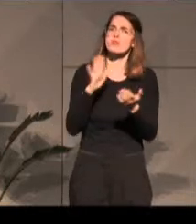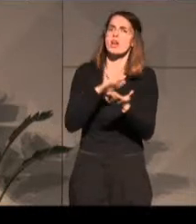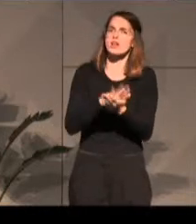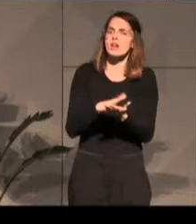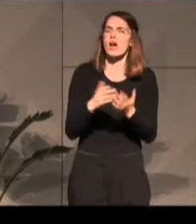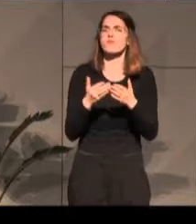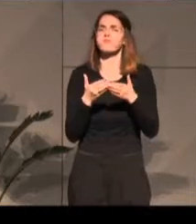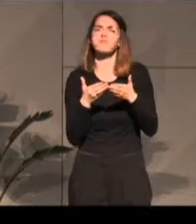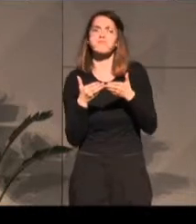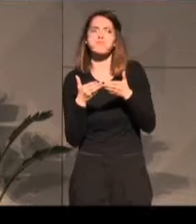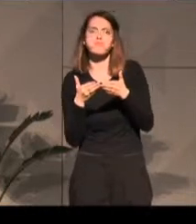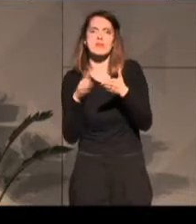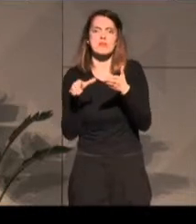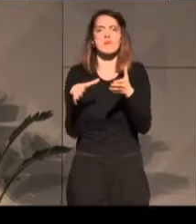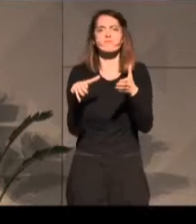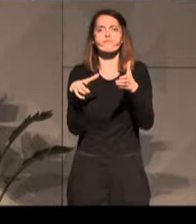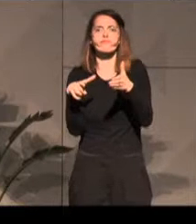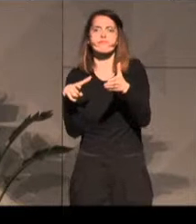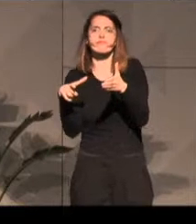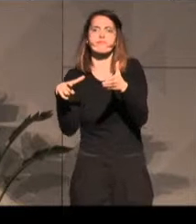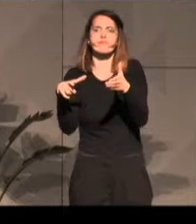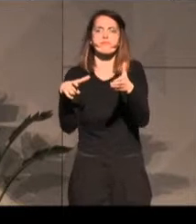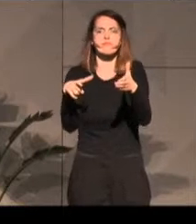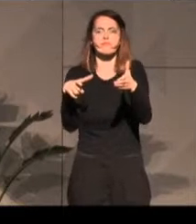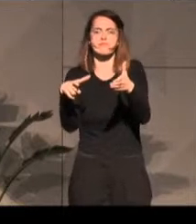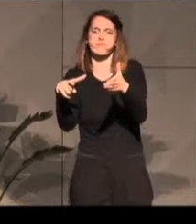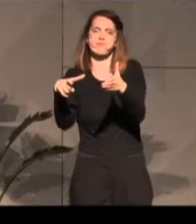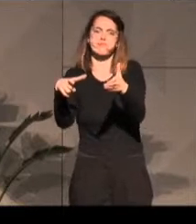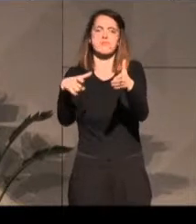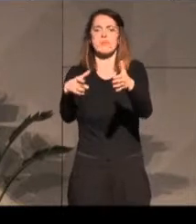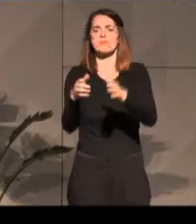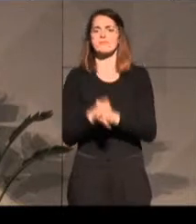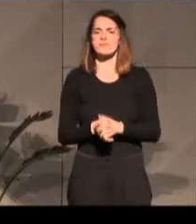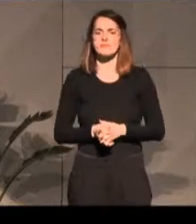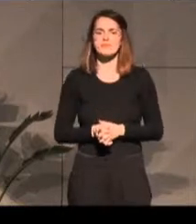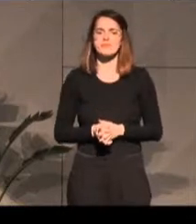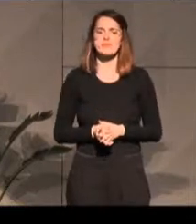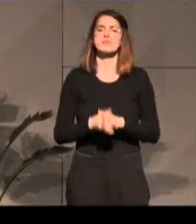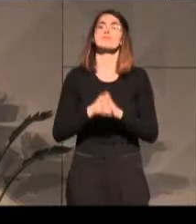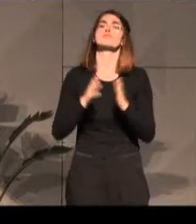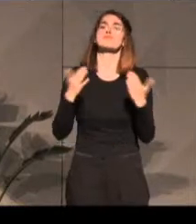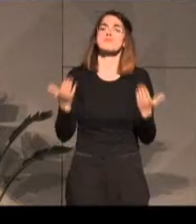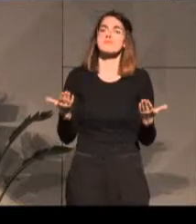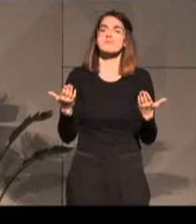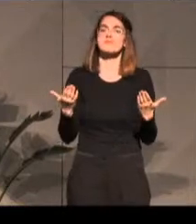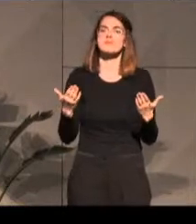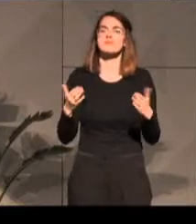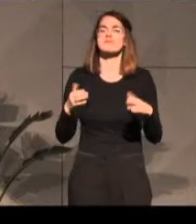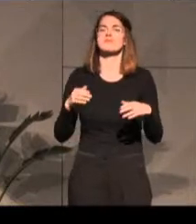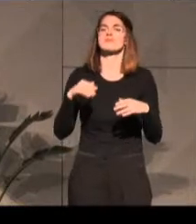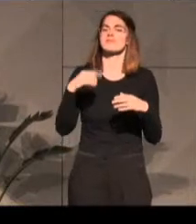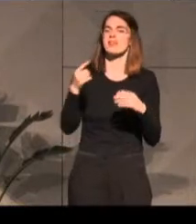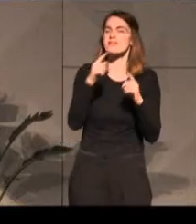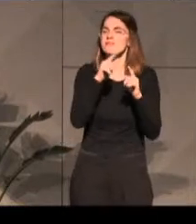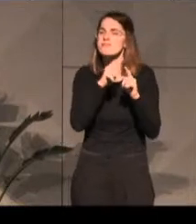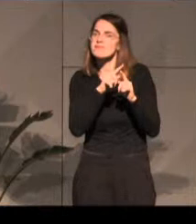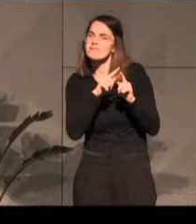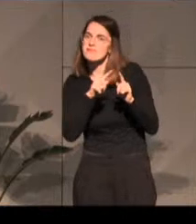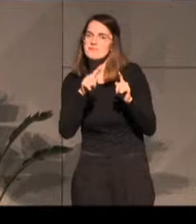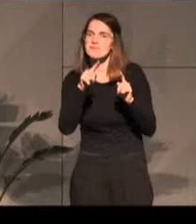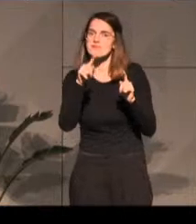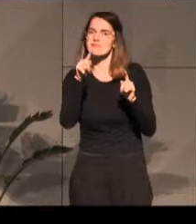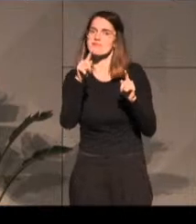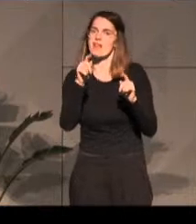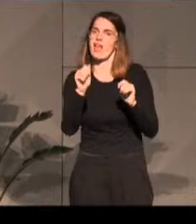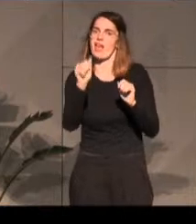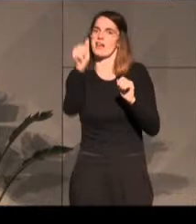the Barents Sea free from ice up here to the north. In the Leptev Sea,